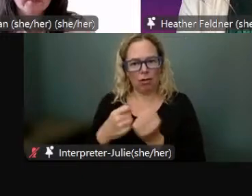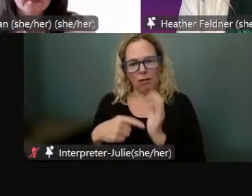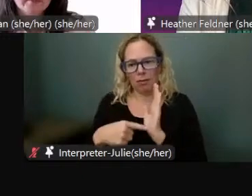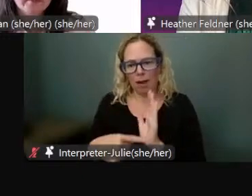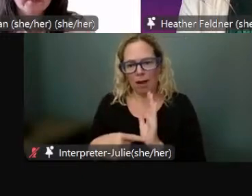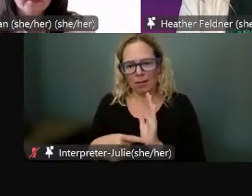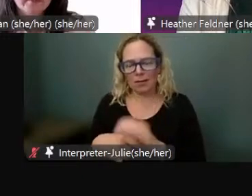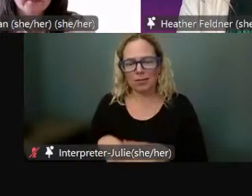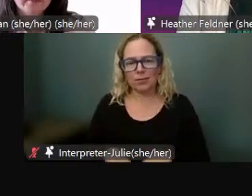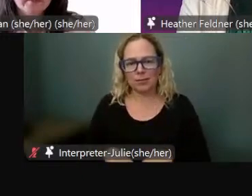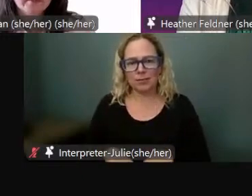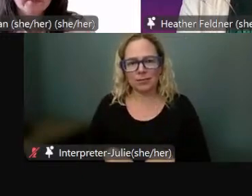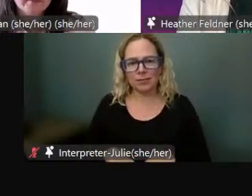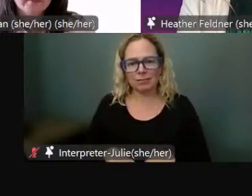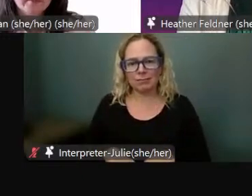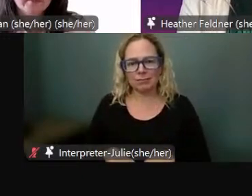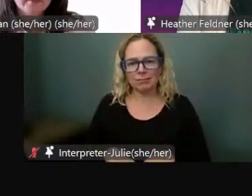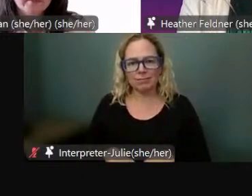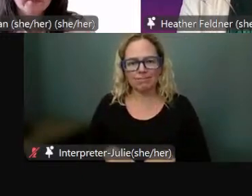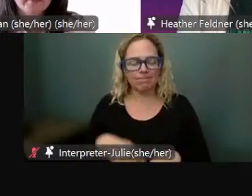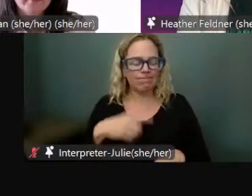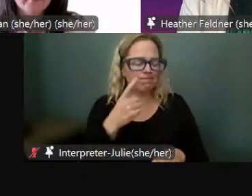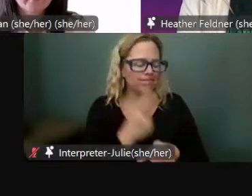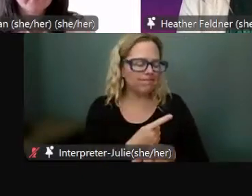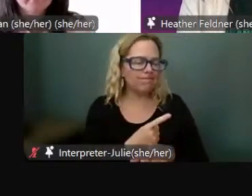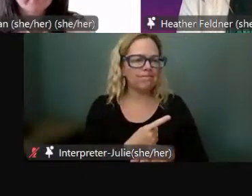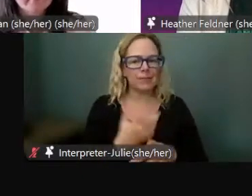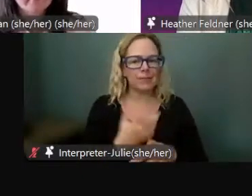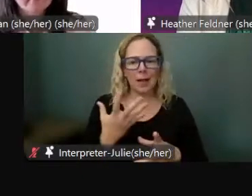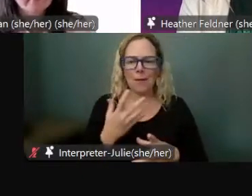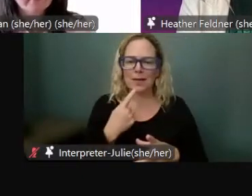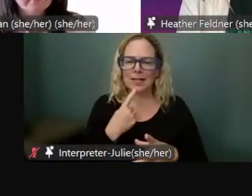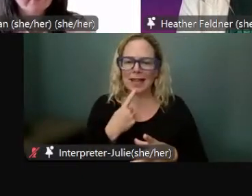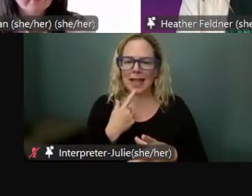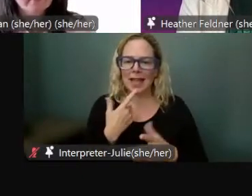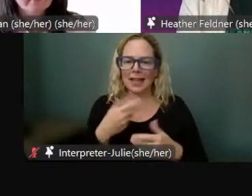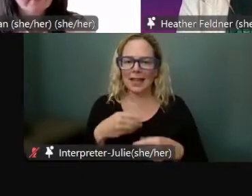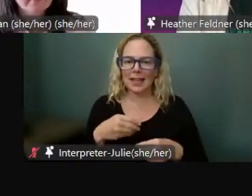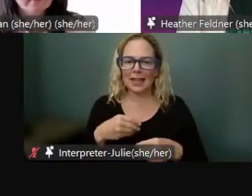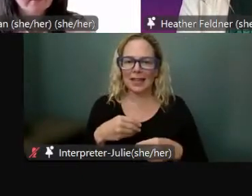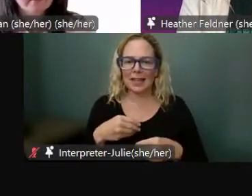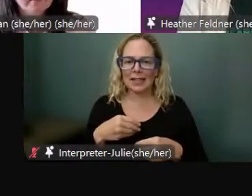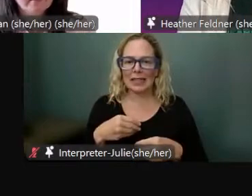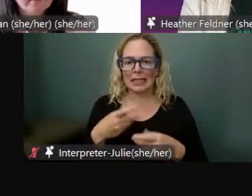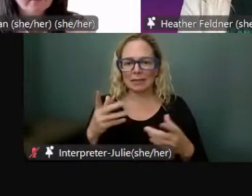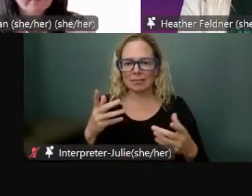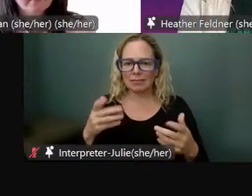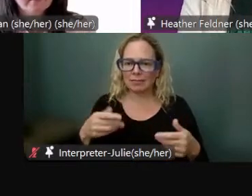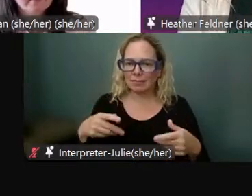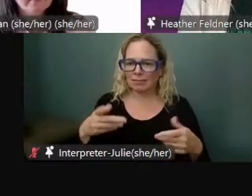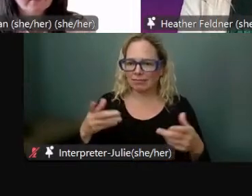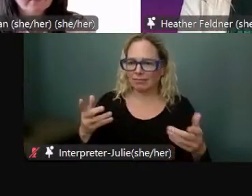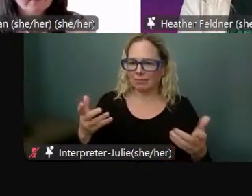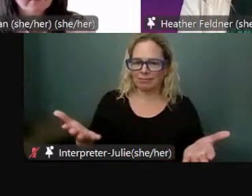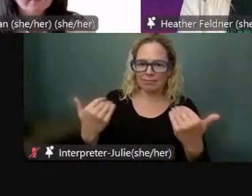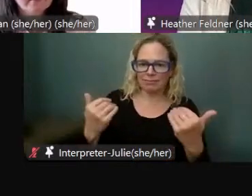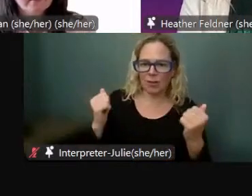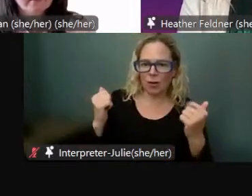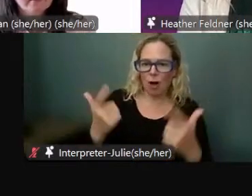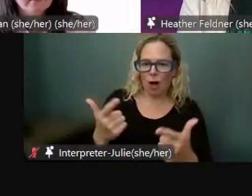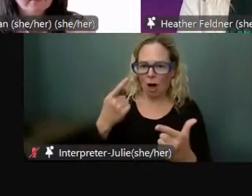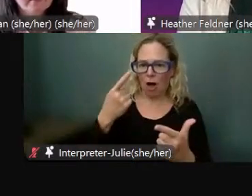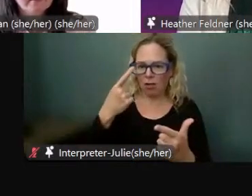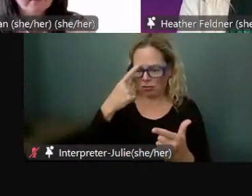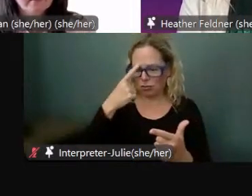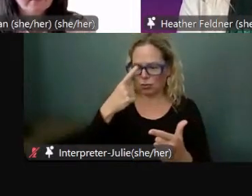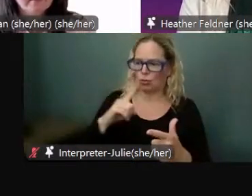provide a little bit of pushback even against the idea of getting everyone to adopt one perspective, particularly the social